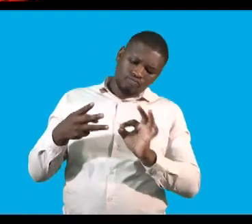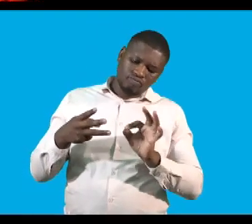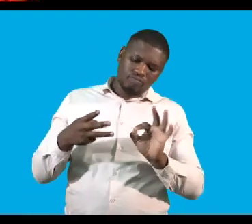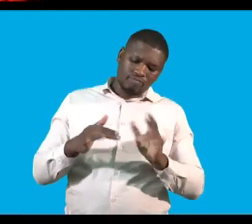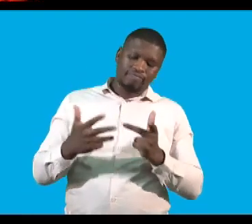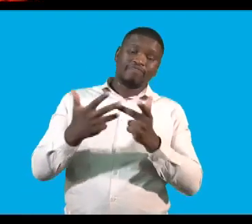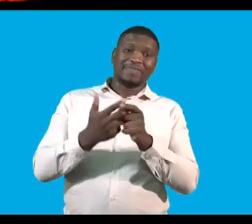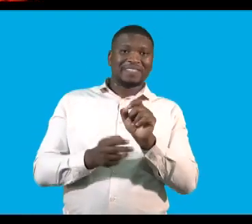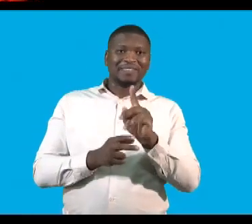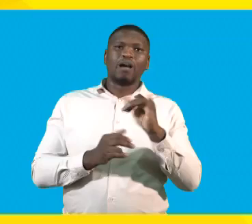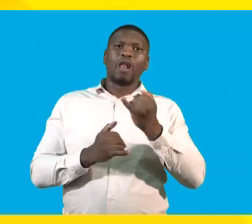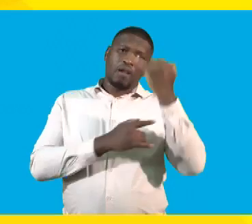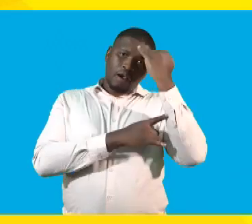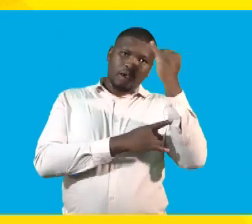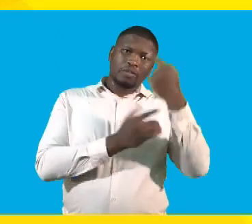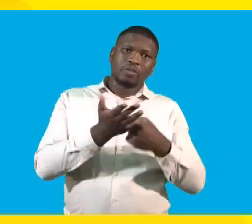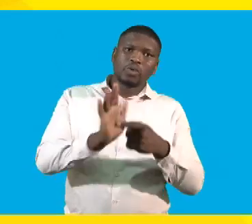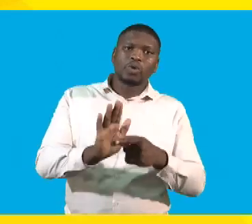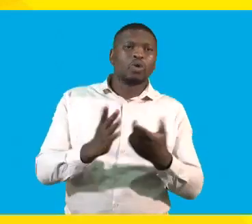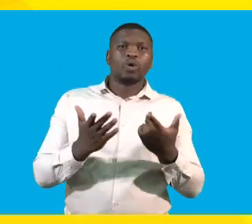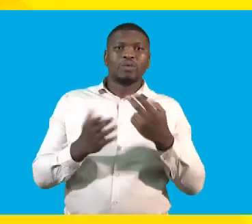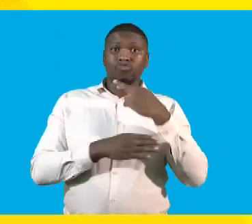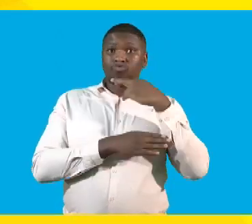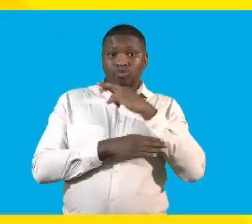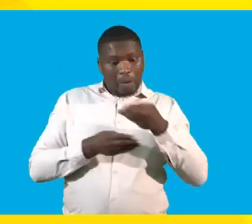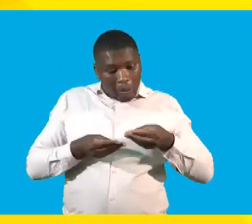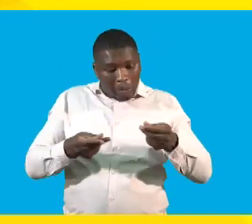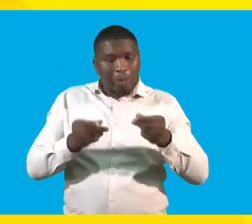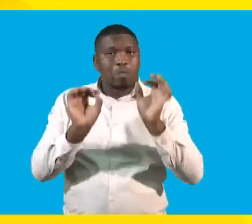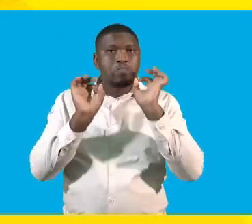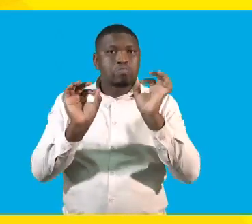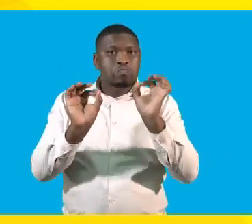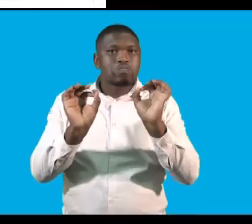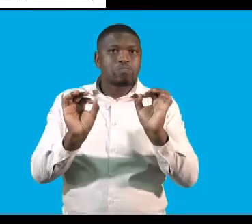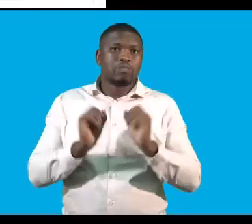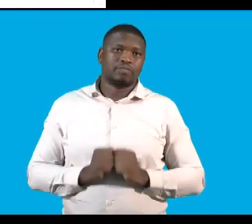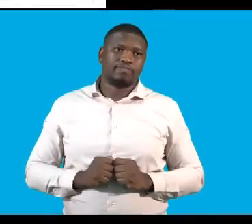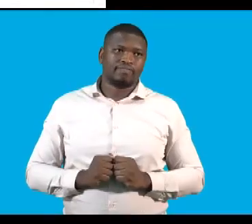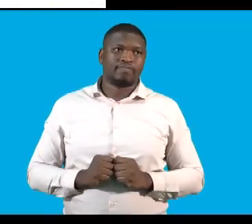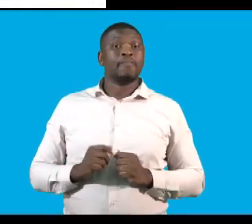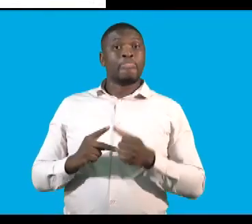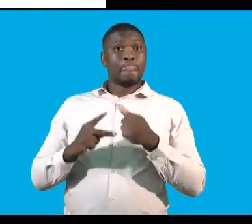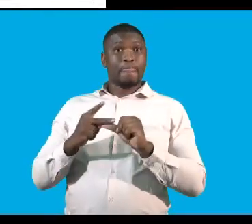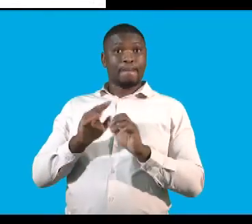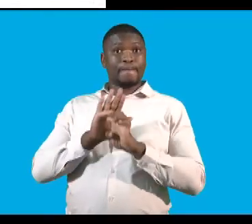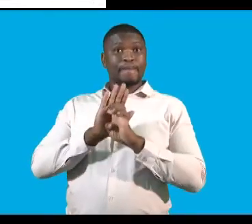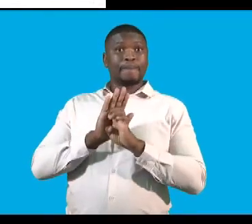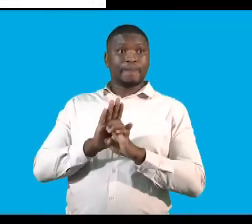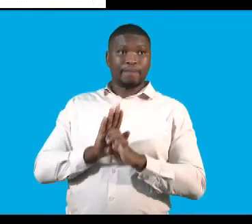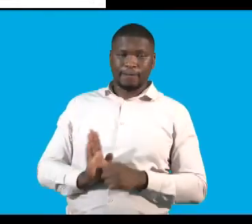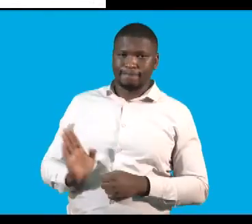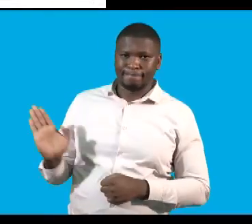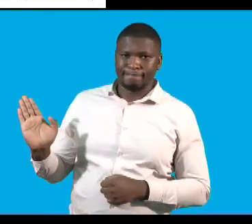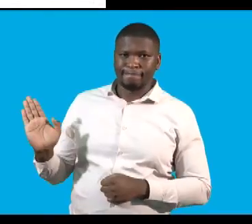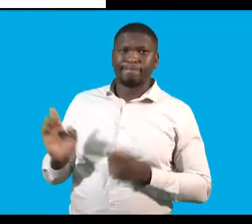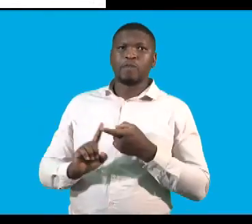bathos. That's just the idea that there is no real solution to the problem. The next example we're going to look at